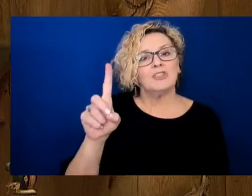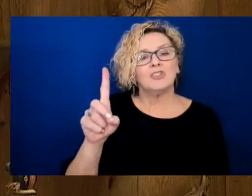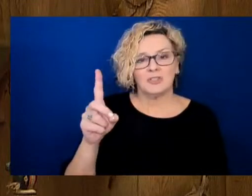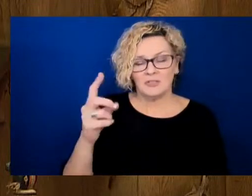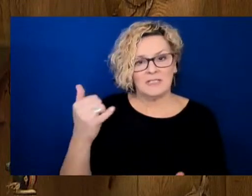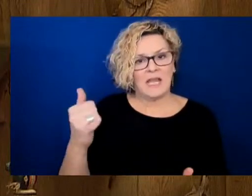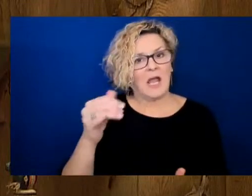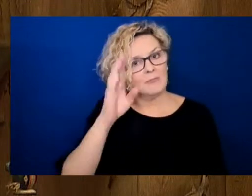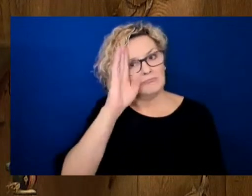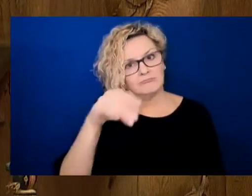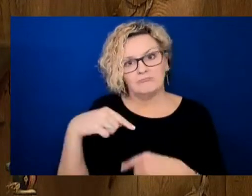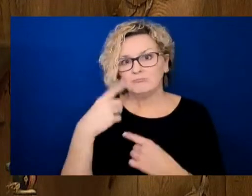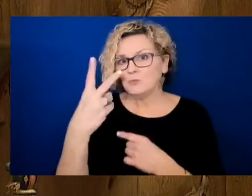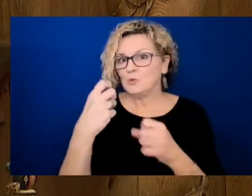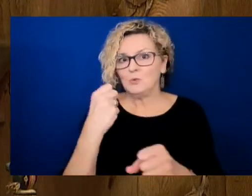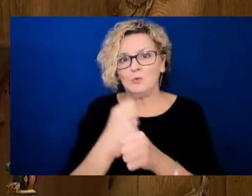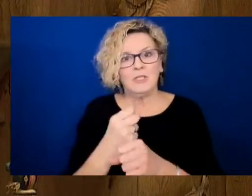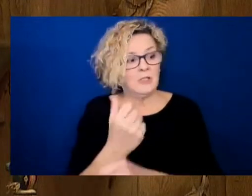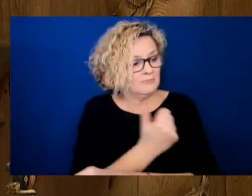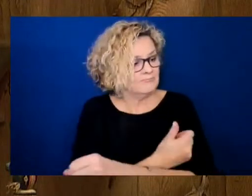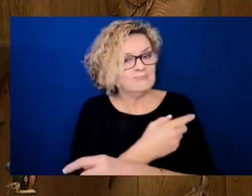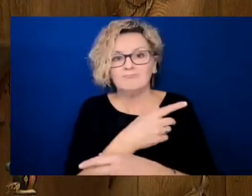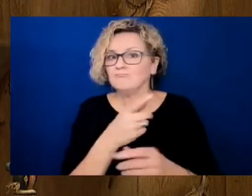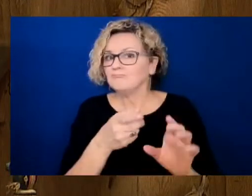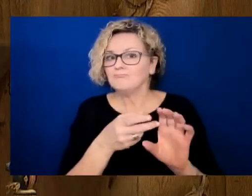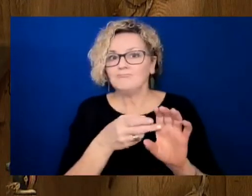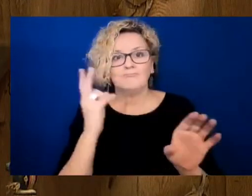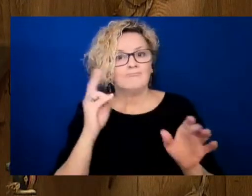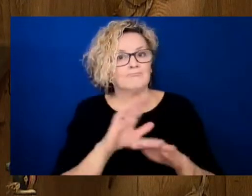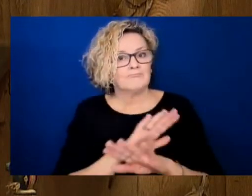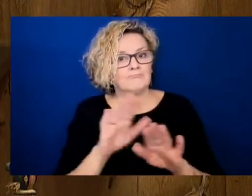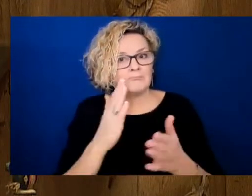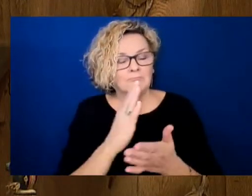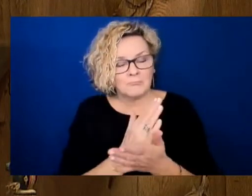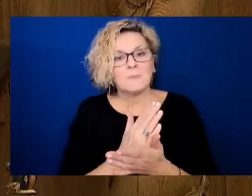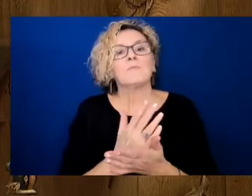track after receiving treatment at Discovery House in Penticton.